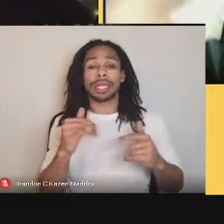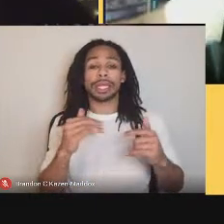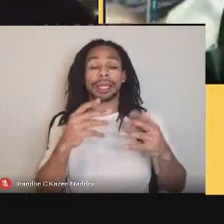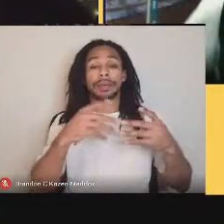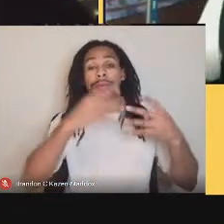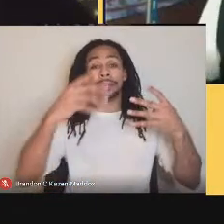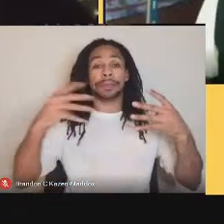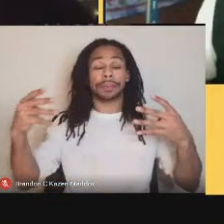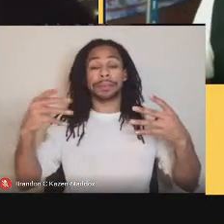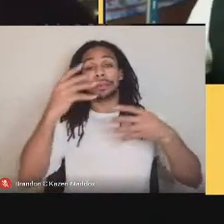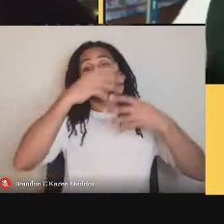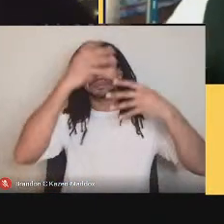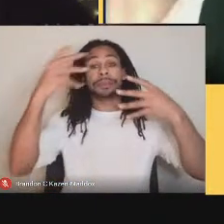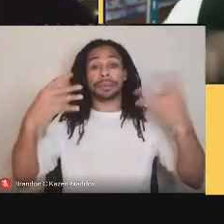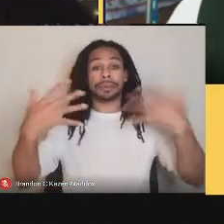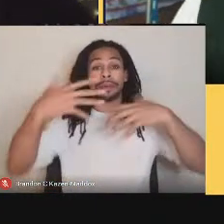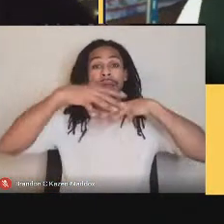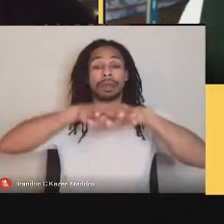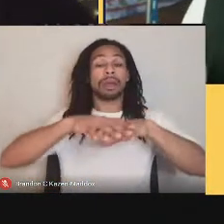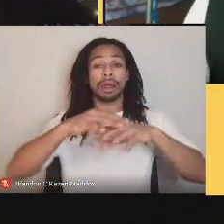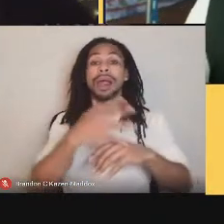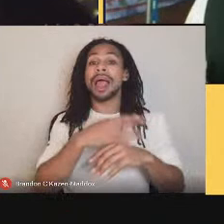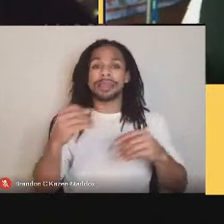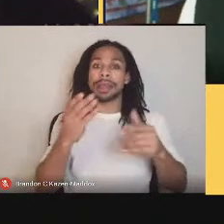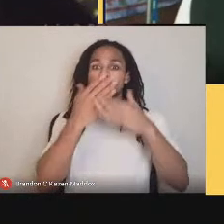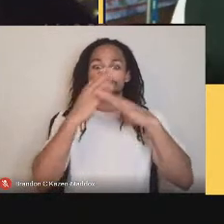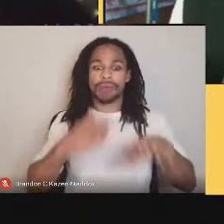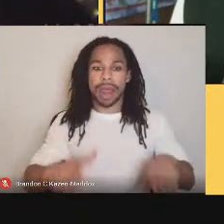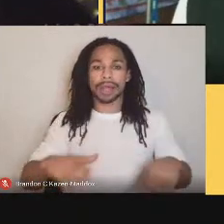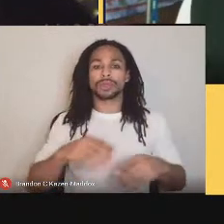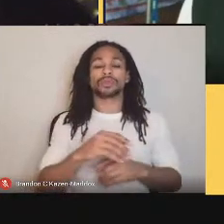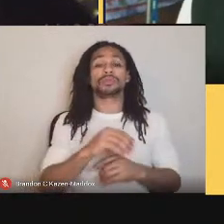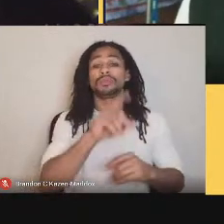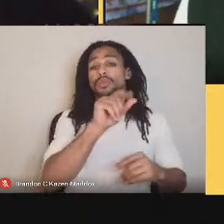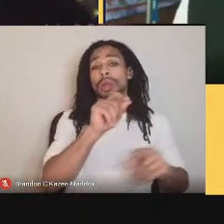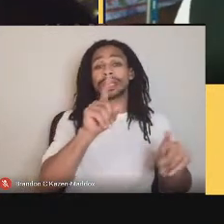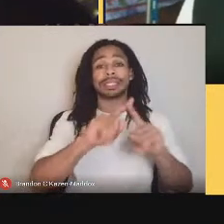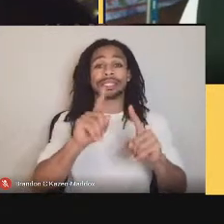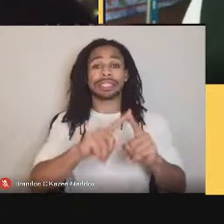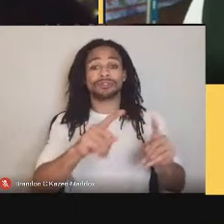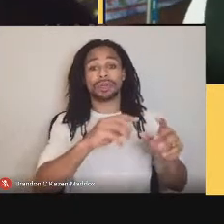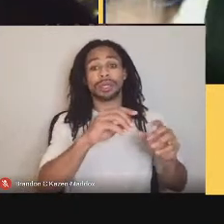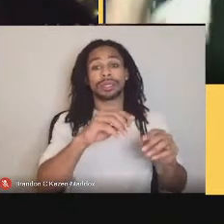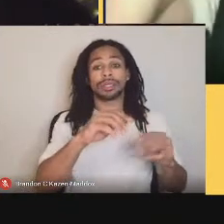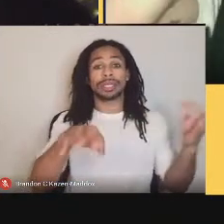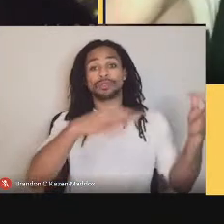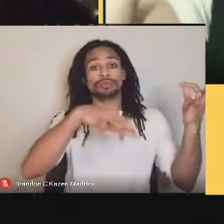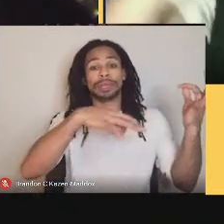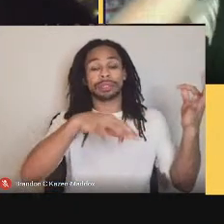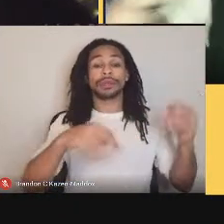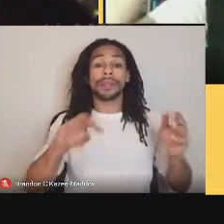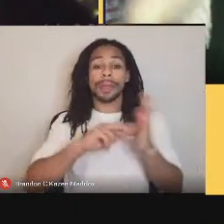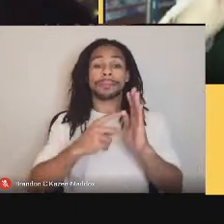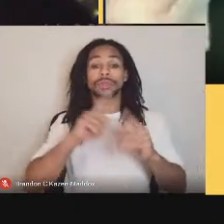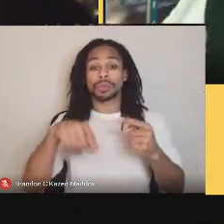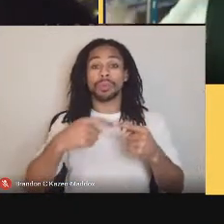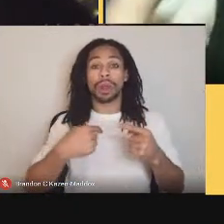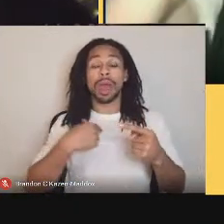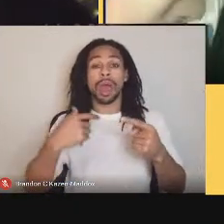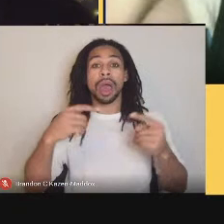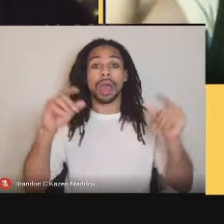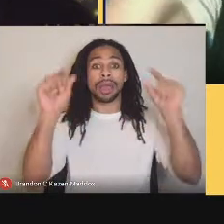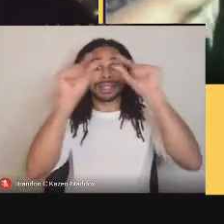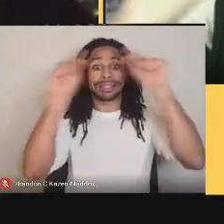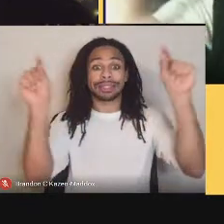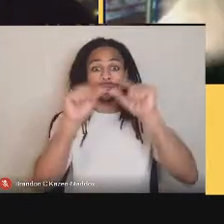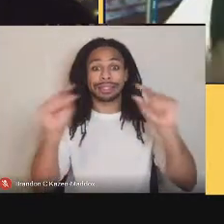into 14, 15, 20, 30 different instruments. And that way, what I can do later when I'm editing is I can take all these individual stems, these